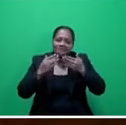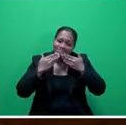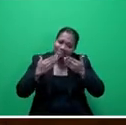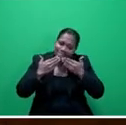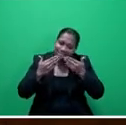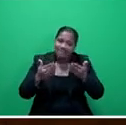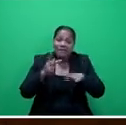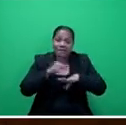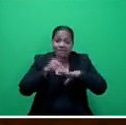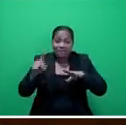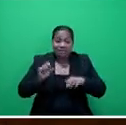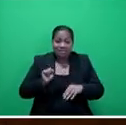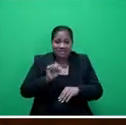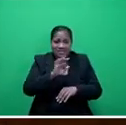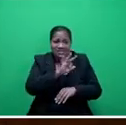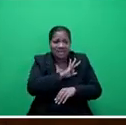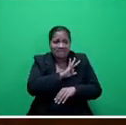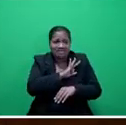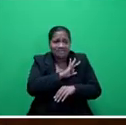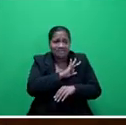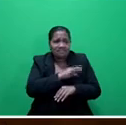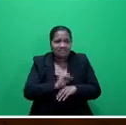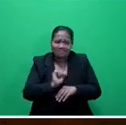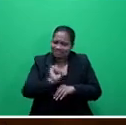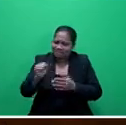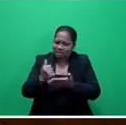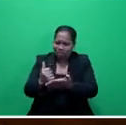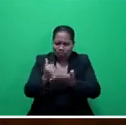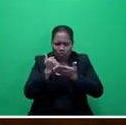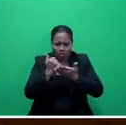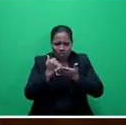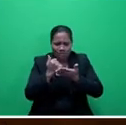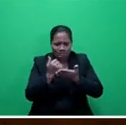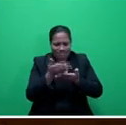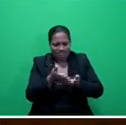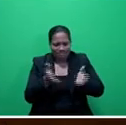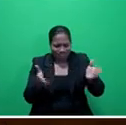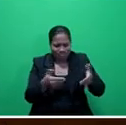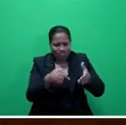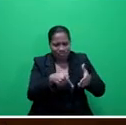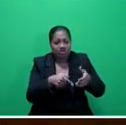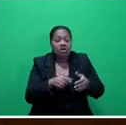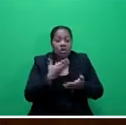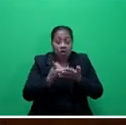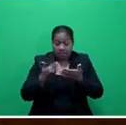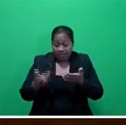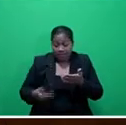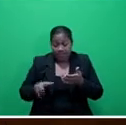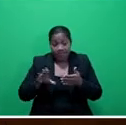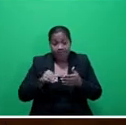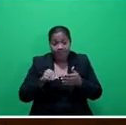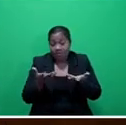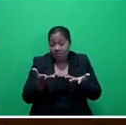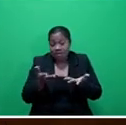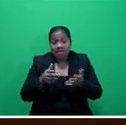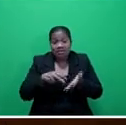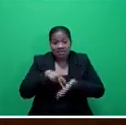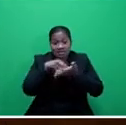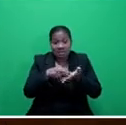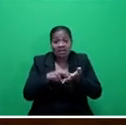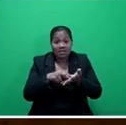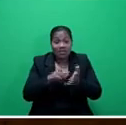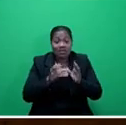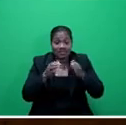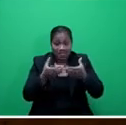staff who have given us invaluable support. On behalf of Standing Committee on Economic Affairs, I commend